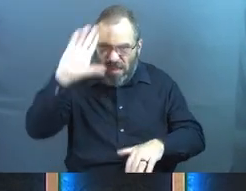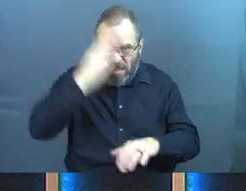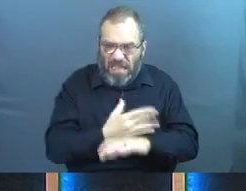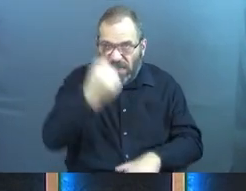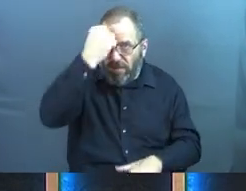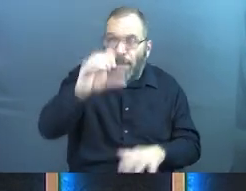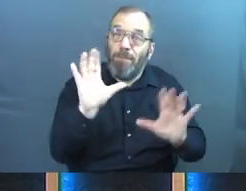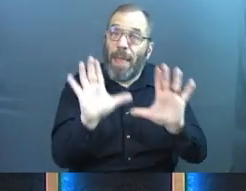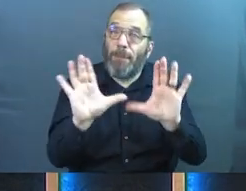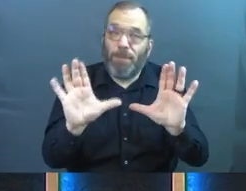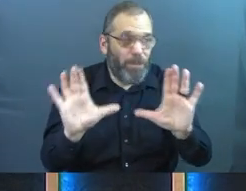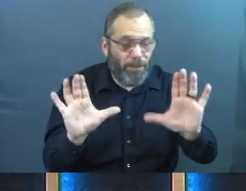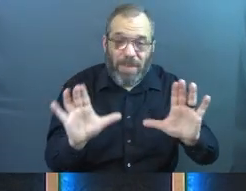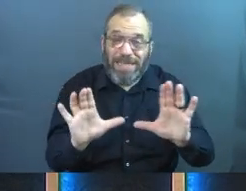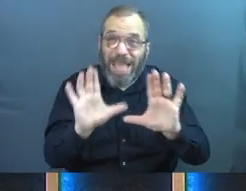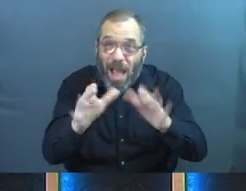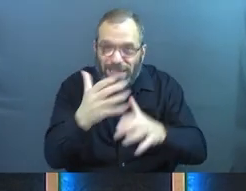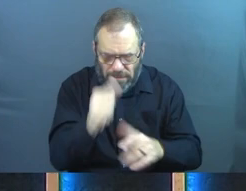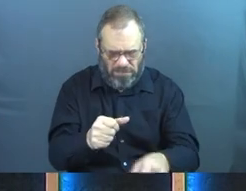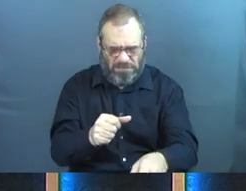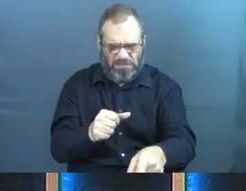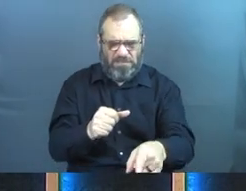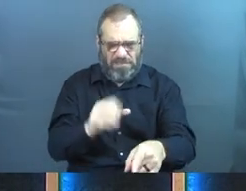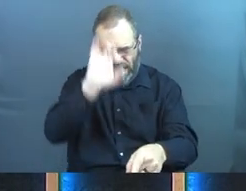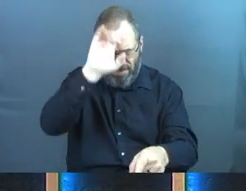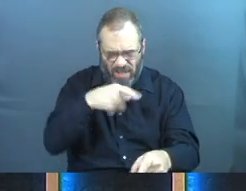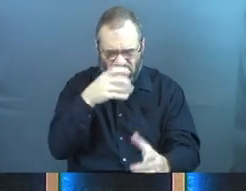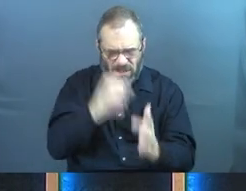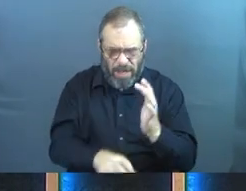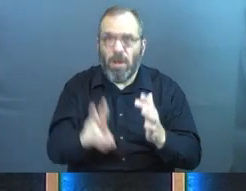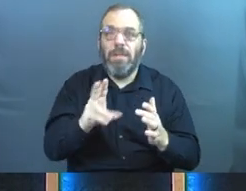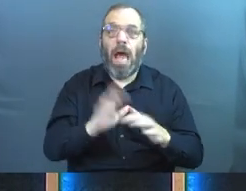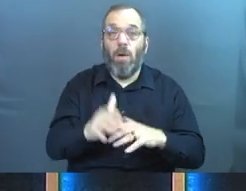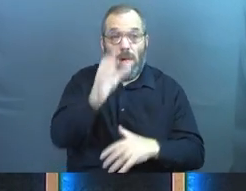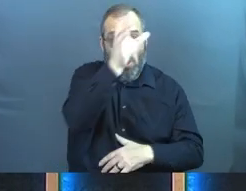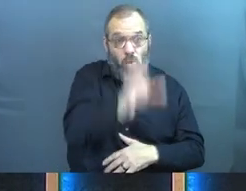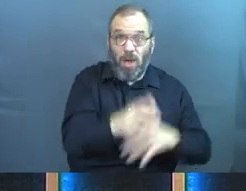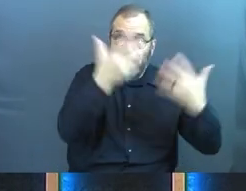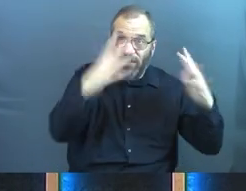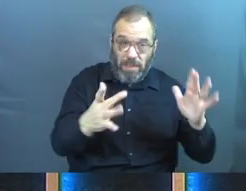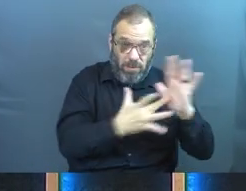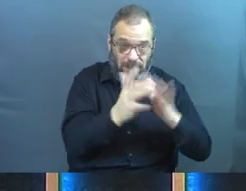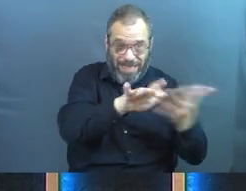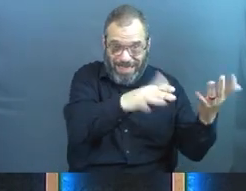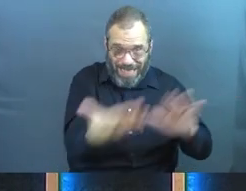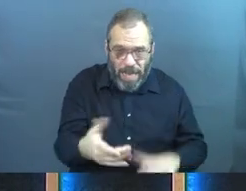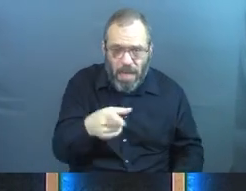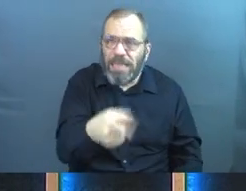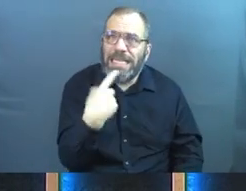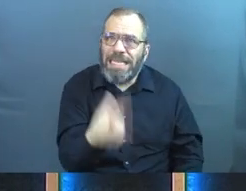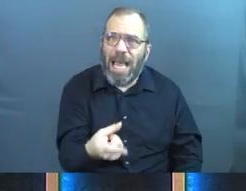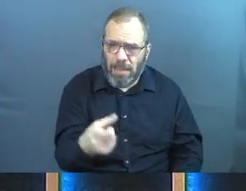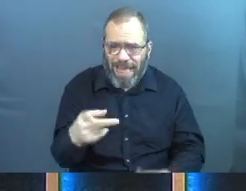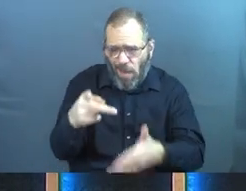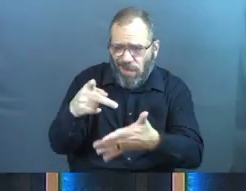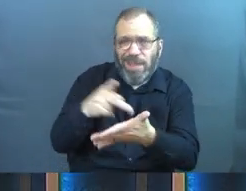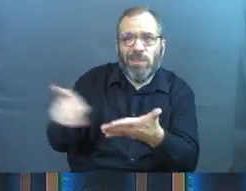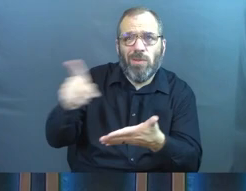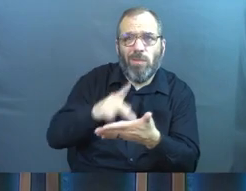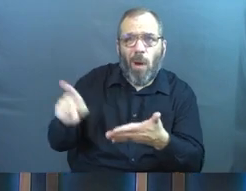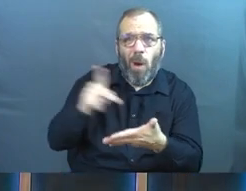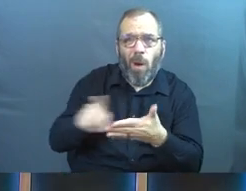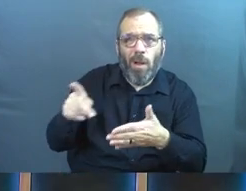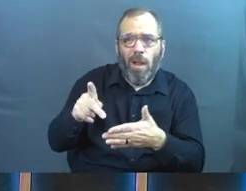of disobedience. Now, this is an interesting little moment in the scripture. So this is after the cross. And what he's saying here, this is Paul talking, he's